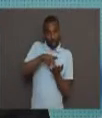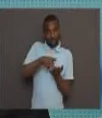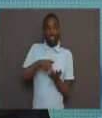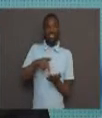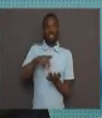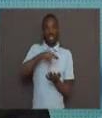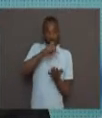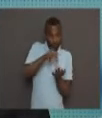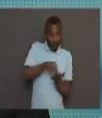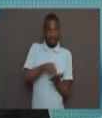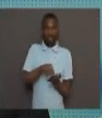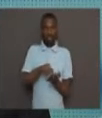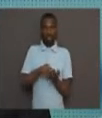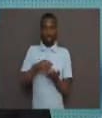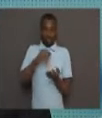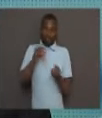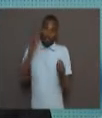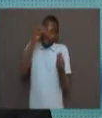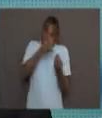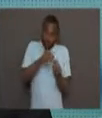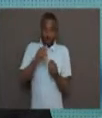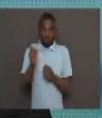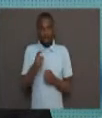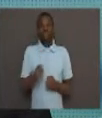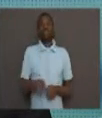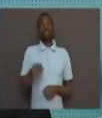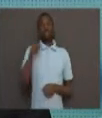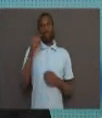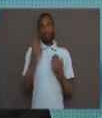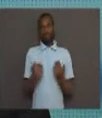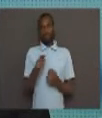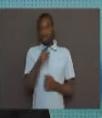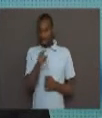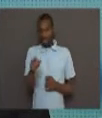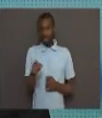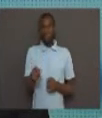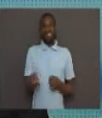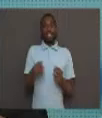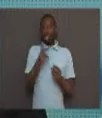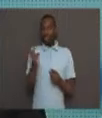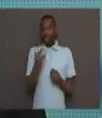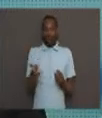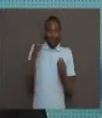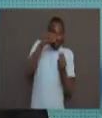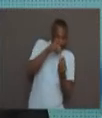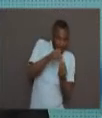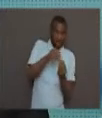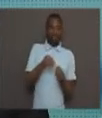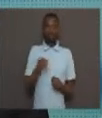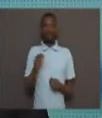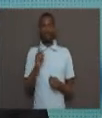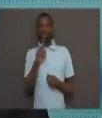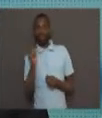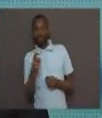neutrons that compose an atom, you would notice that this sum is less than